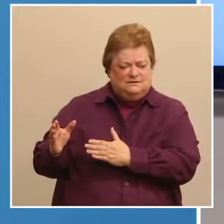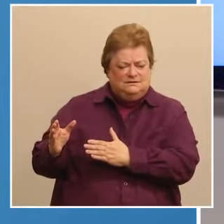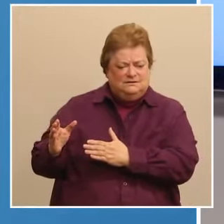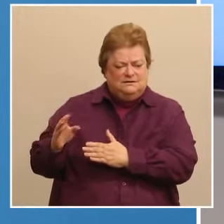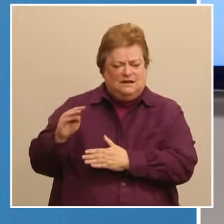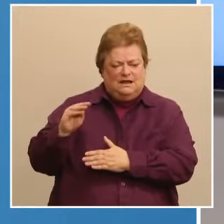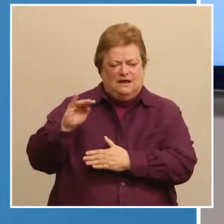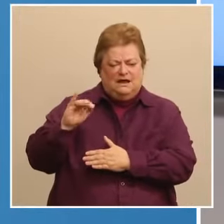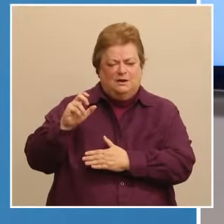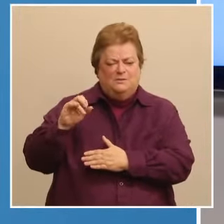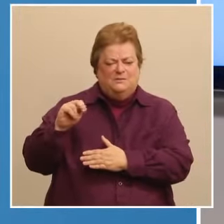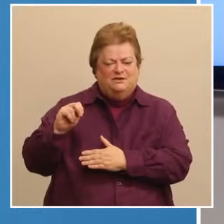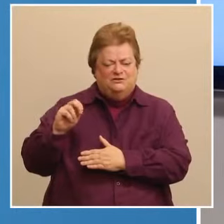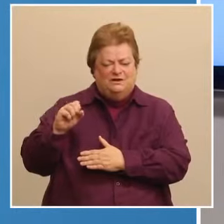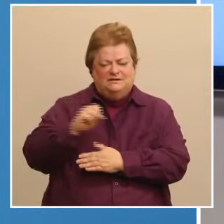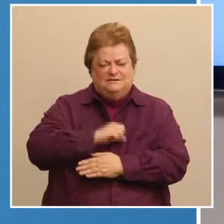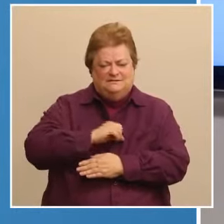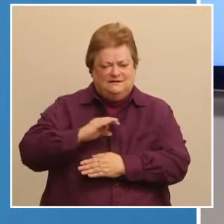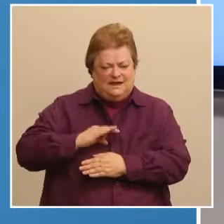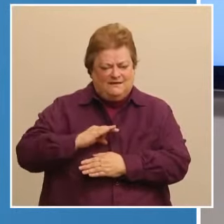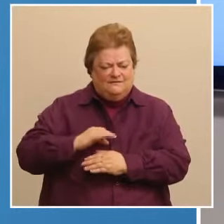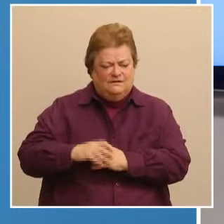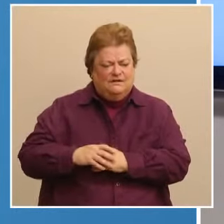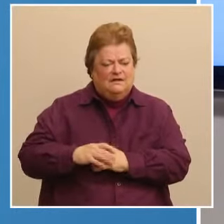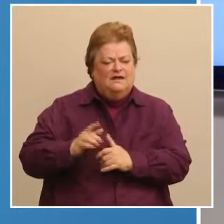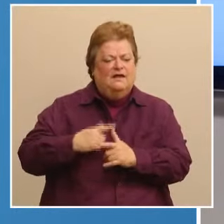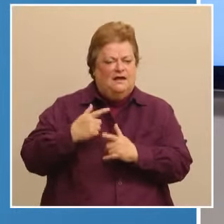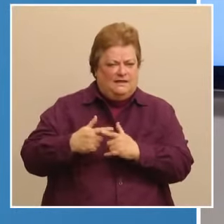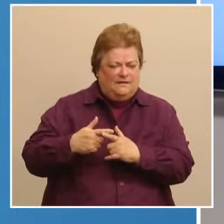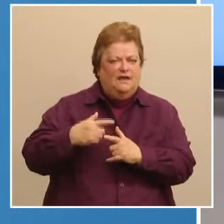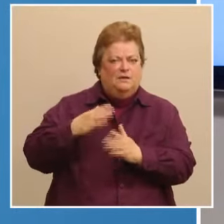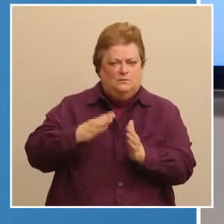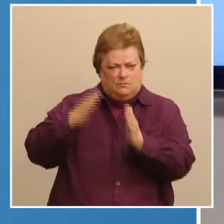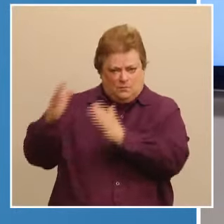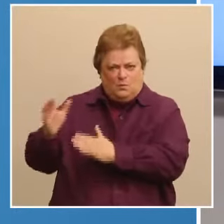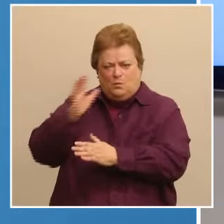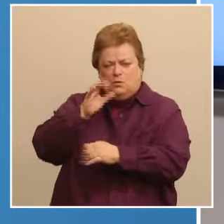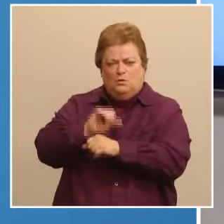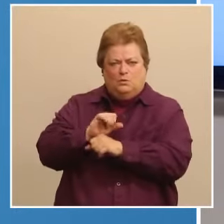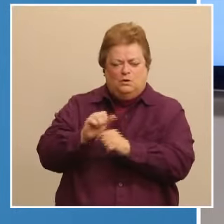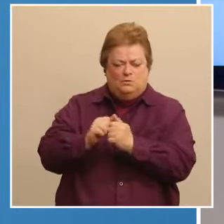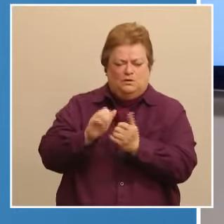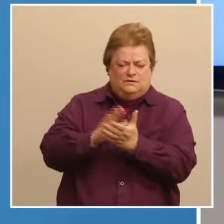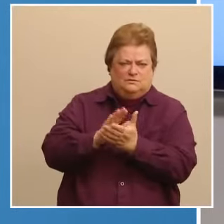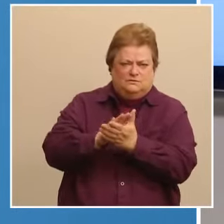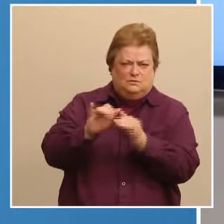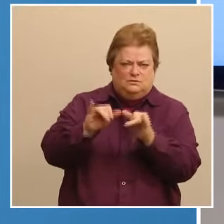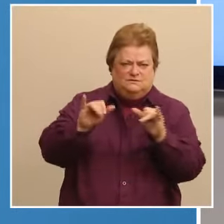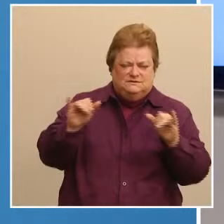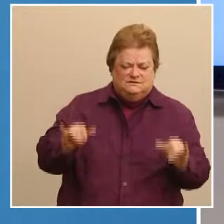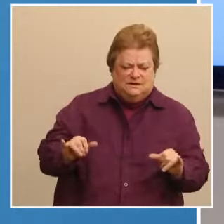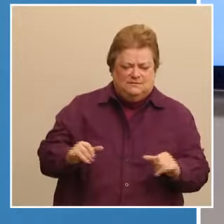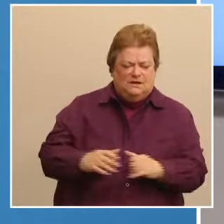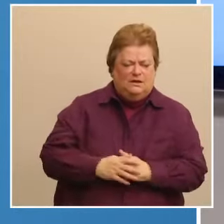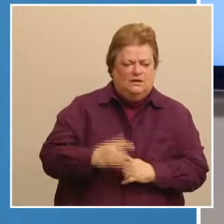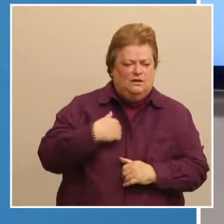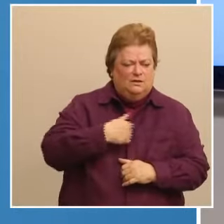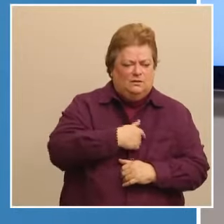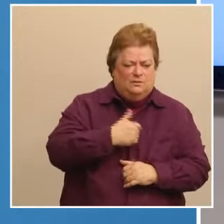mission staff, and then we'll be working with the school systems. And just to give you an idea, we have